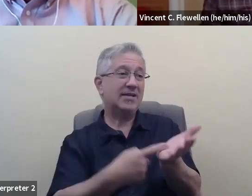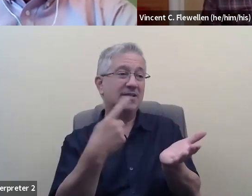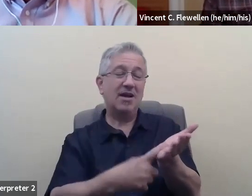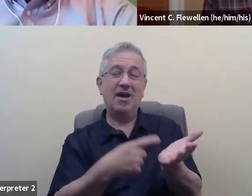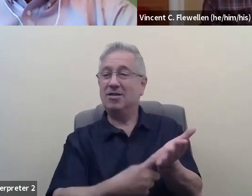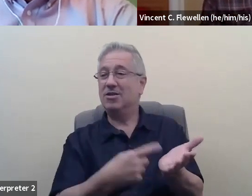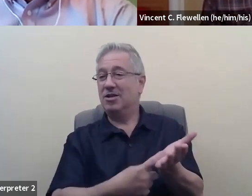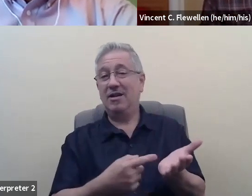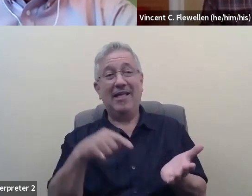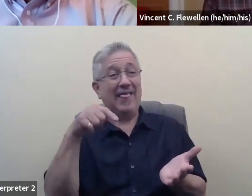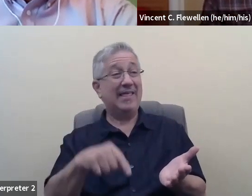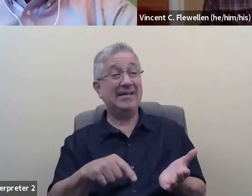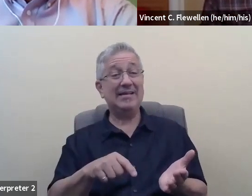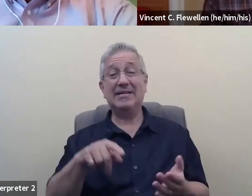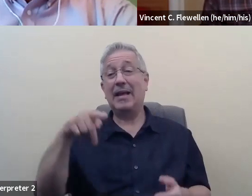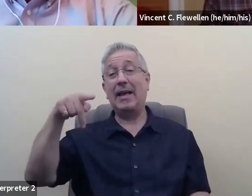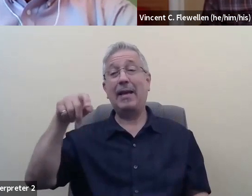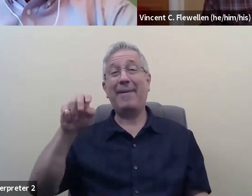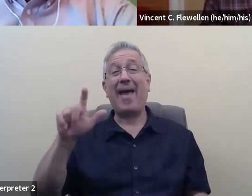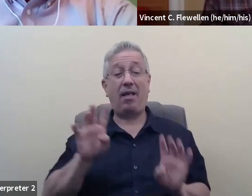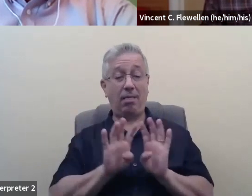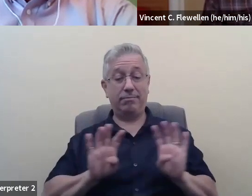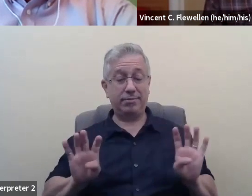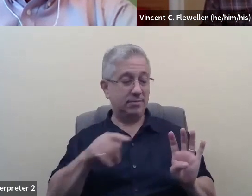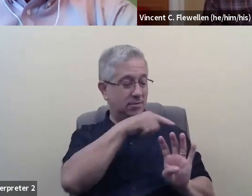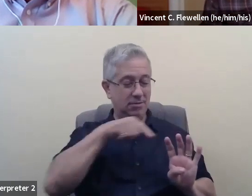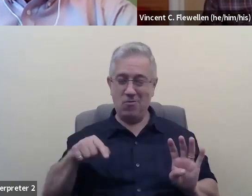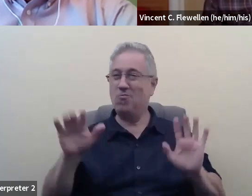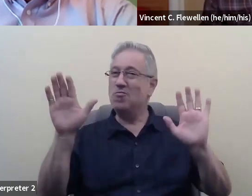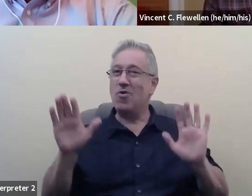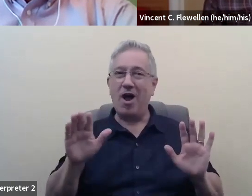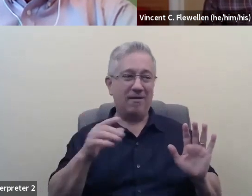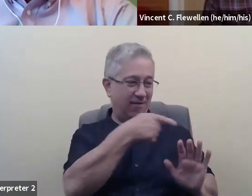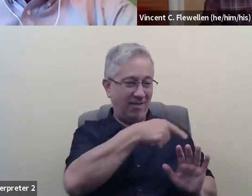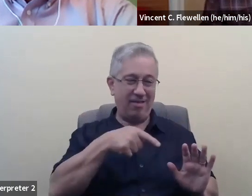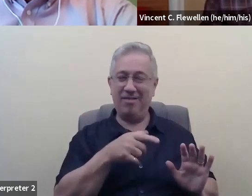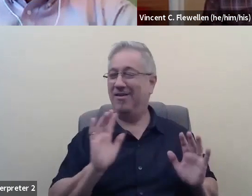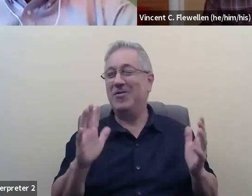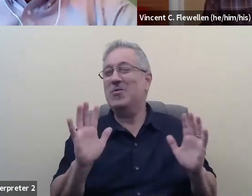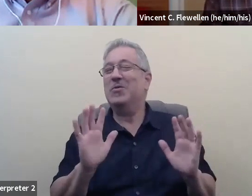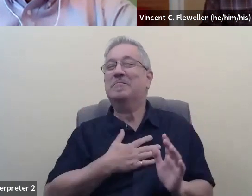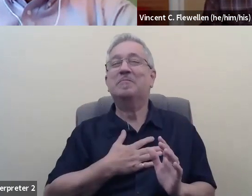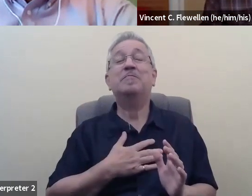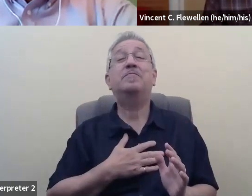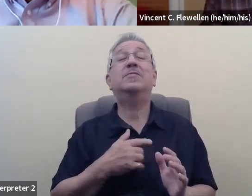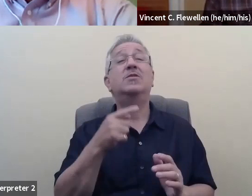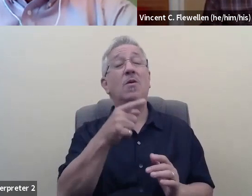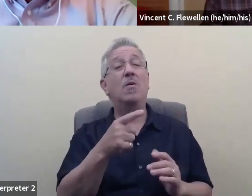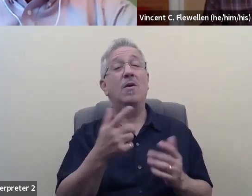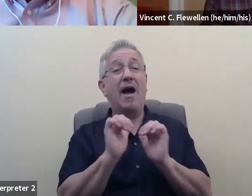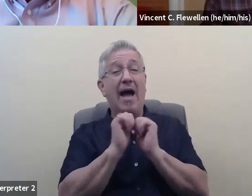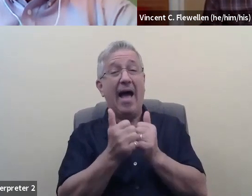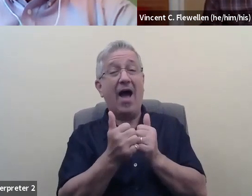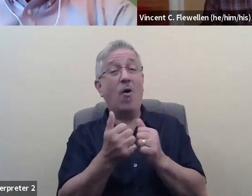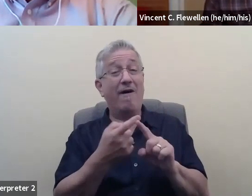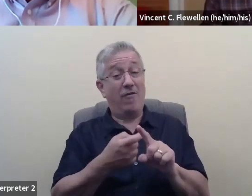part of this panel that's just absolutely amazing. So the Diversity and Inclusion Consortium is, it's in St.